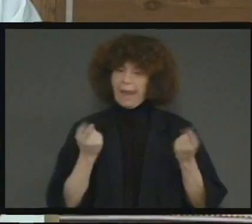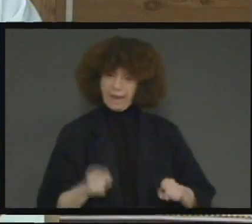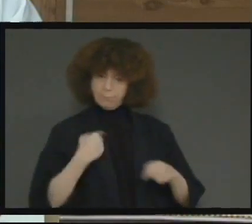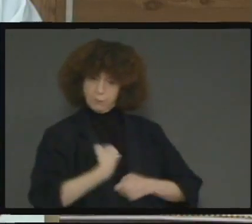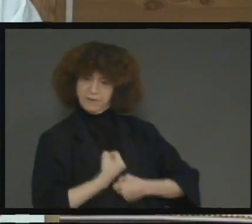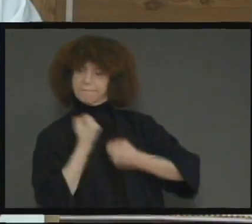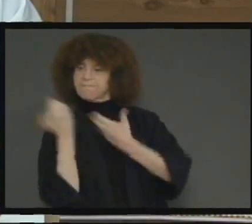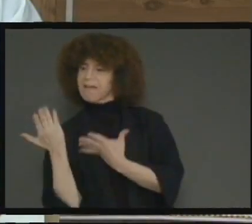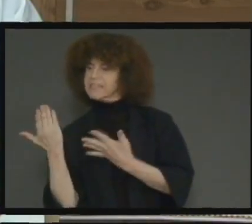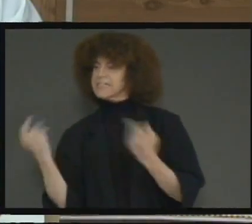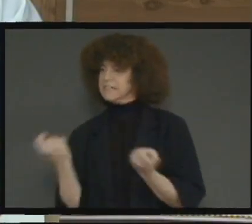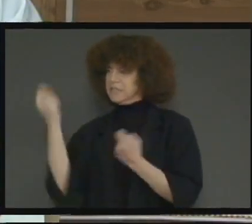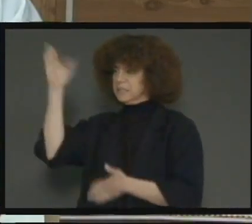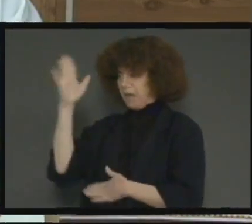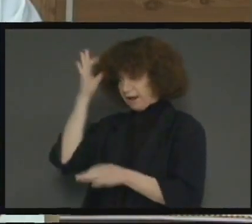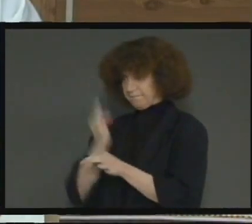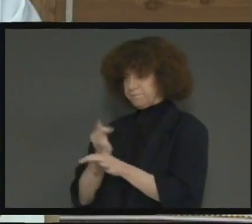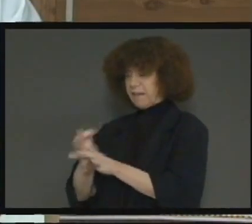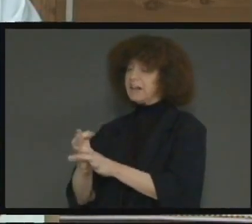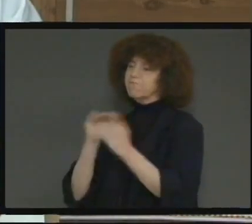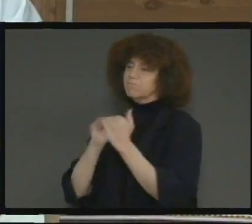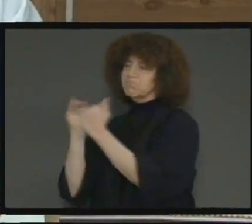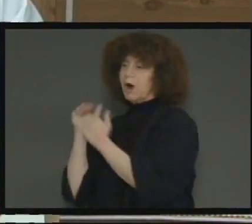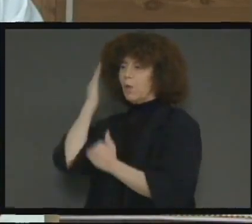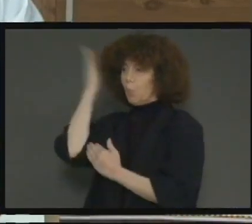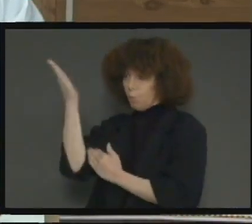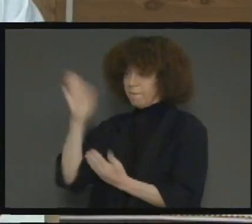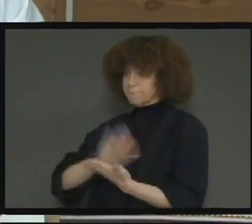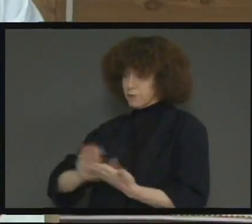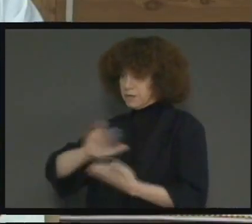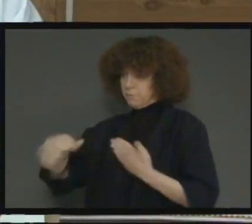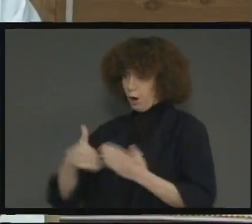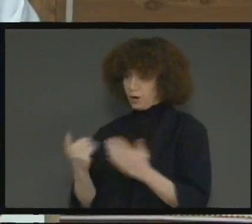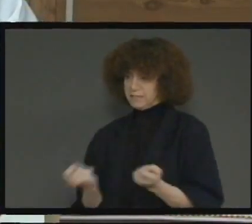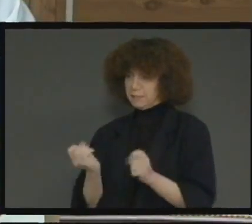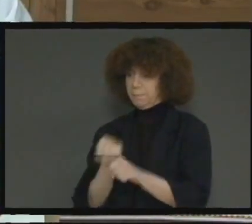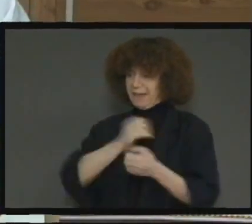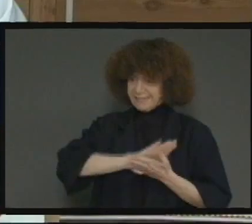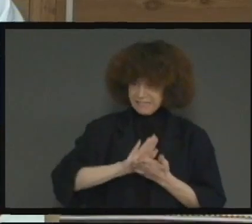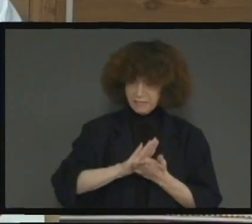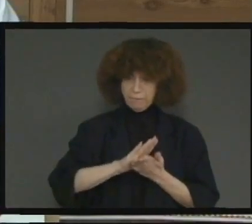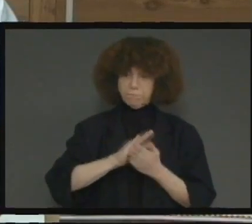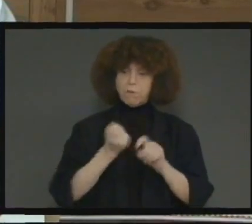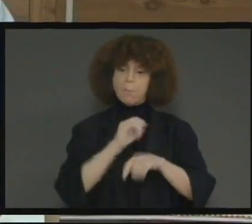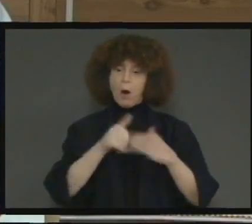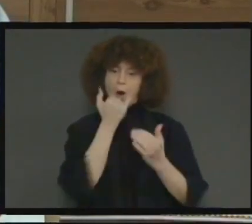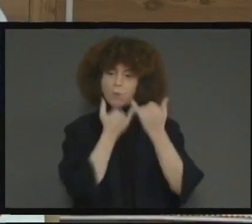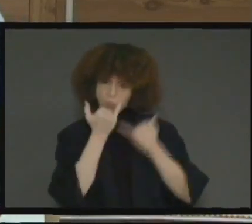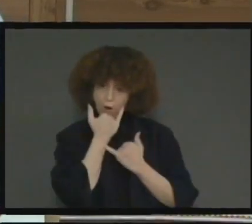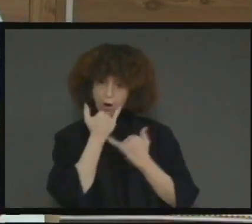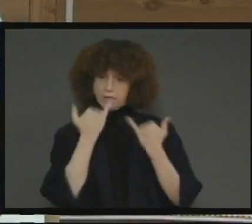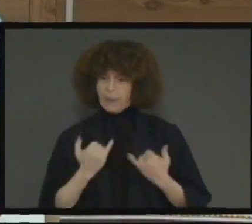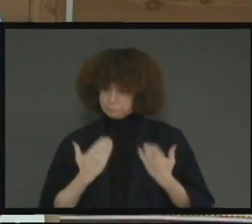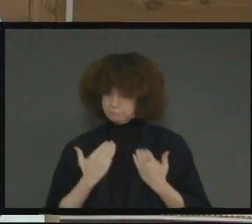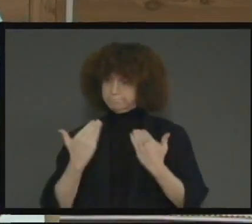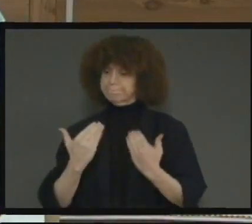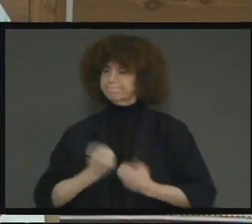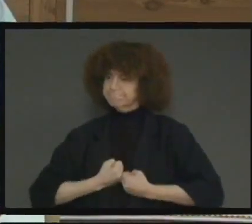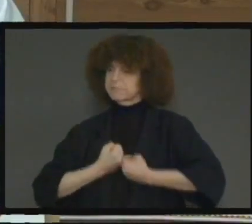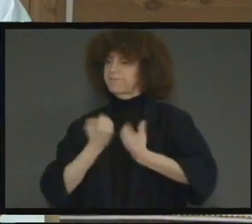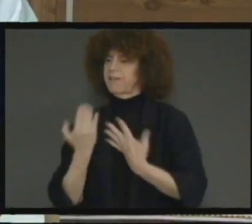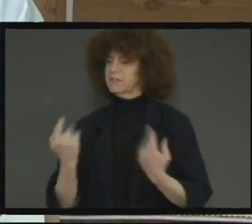In the name of the Father, and of the Son, and of the Holy Spirit. Amen. If we say we have no sin, we deceive ourselves,